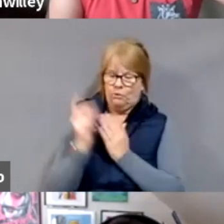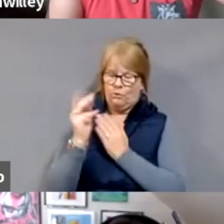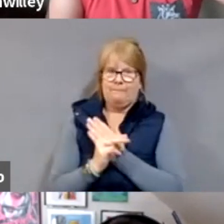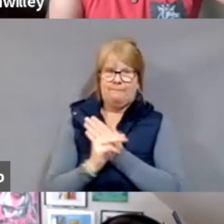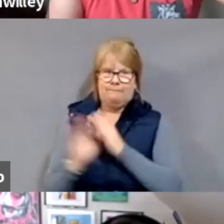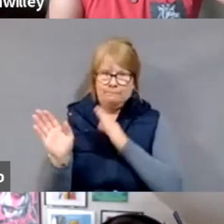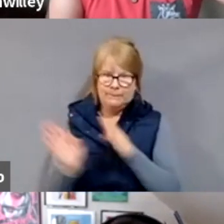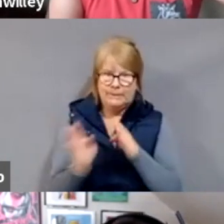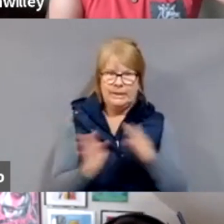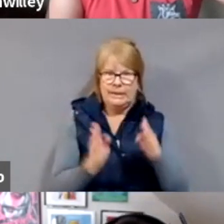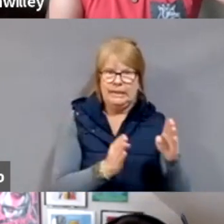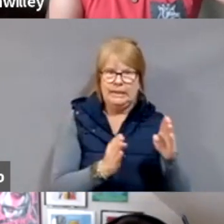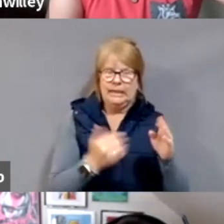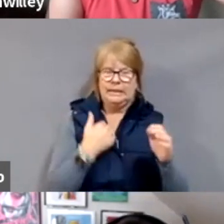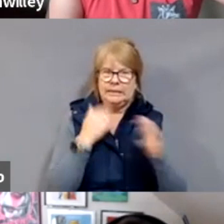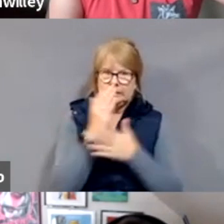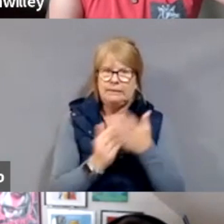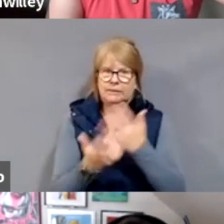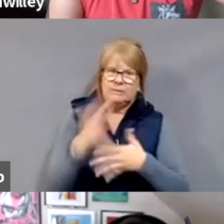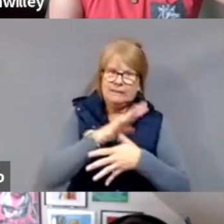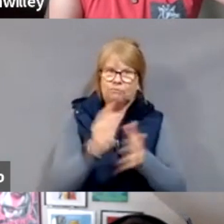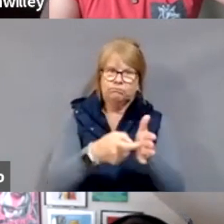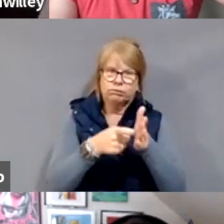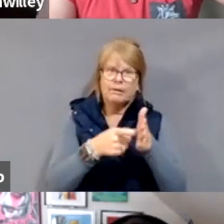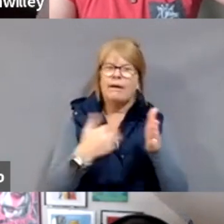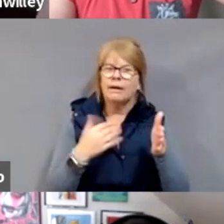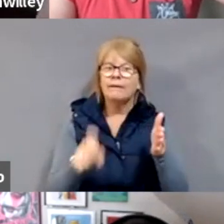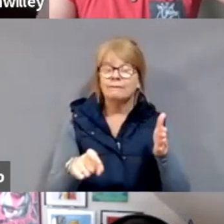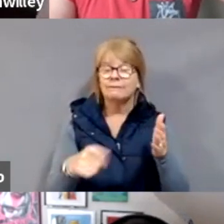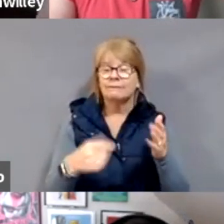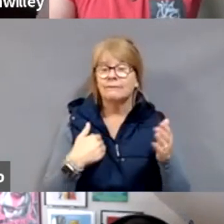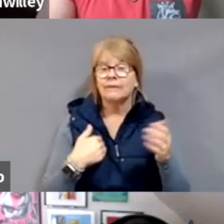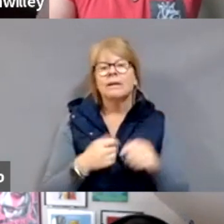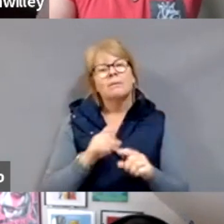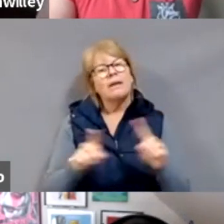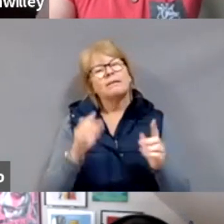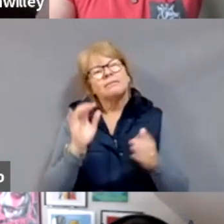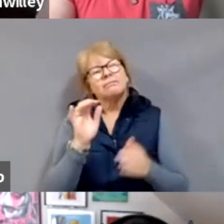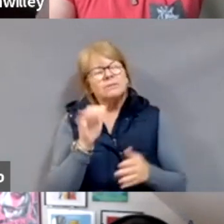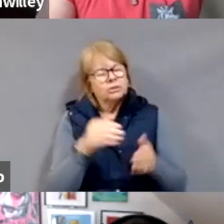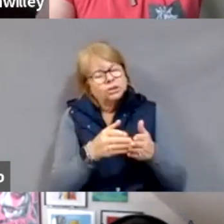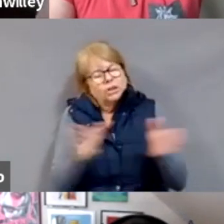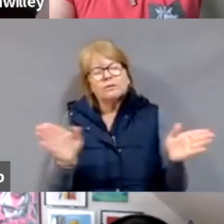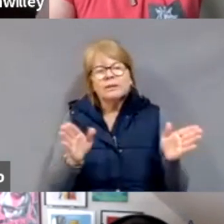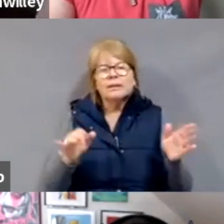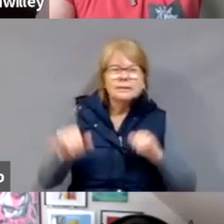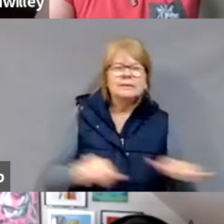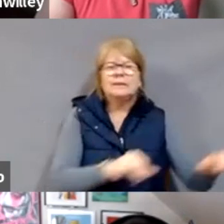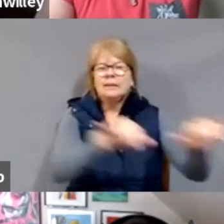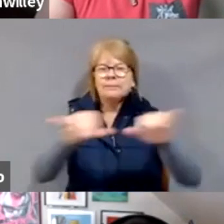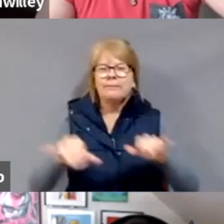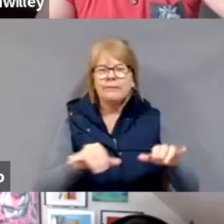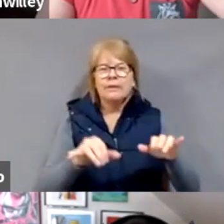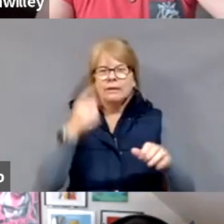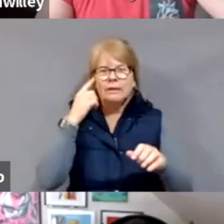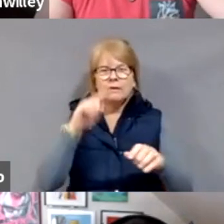specific requirements, but it's a requirement of every major theater companies that are part of the Professional